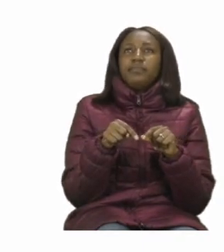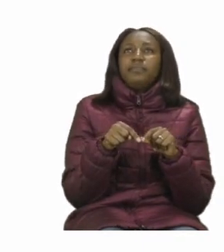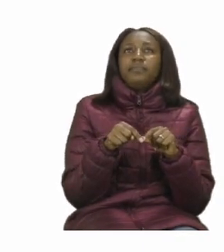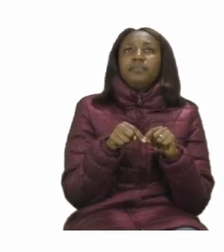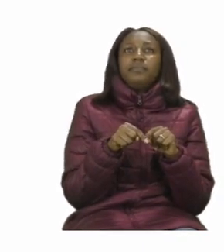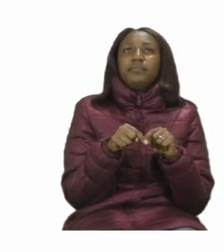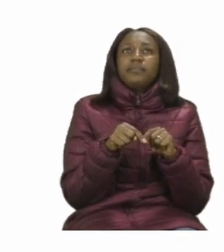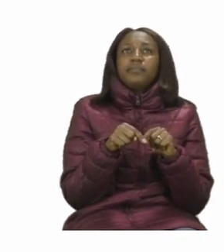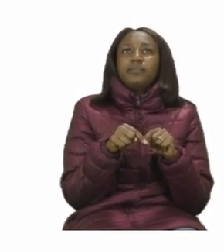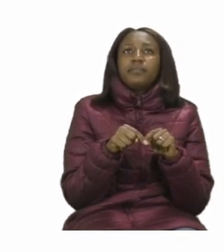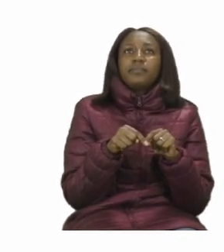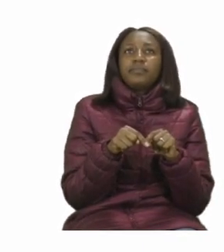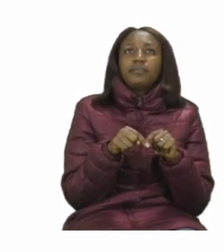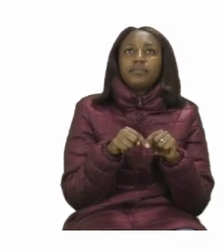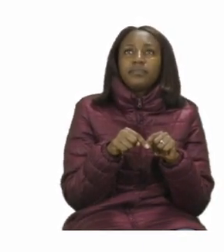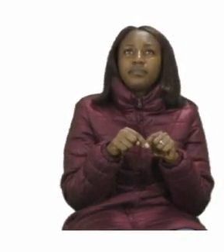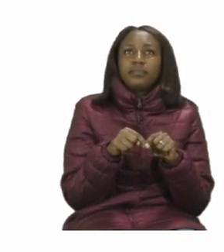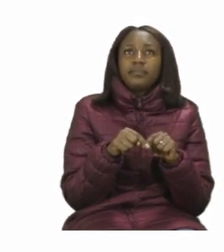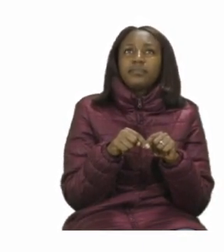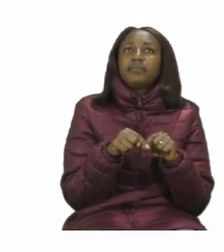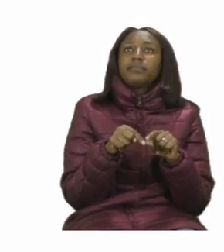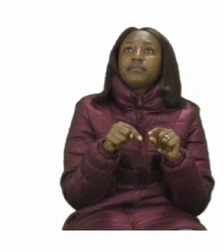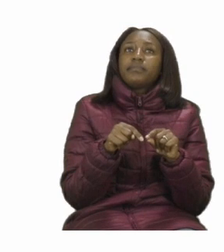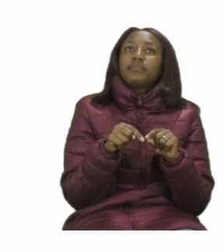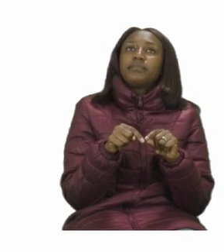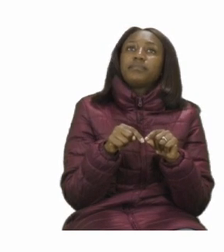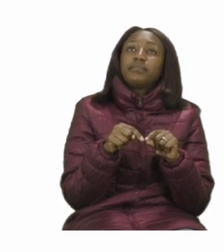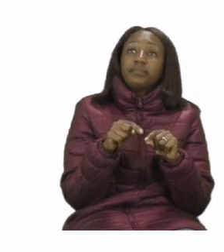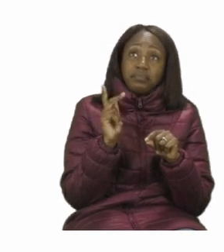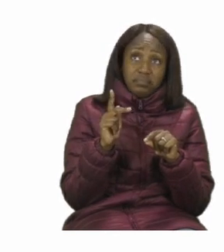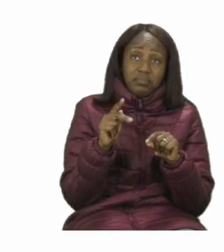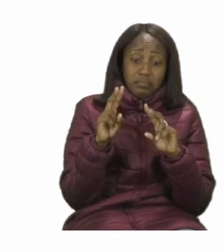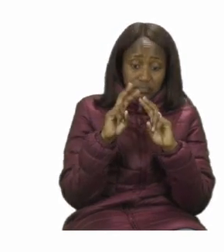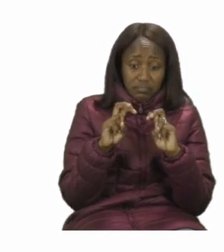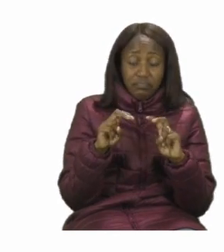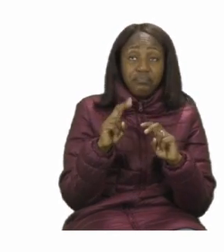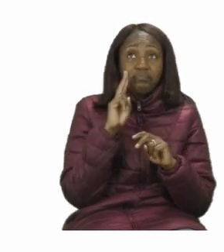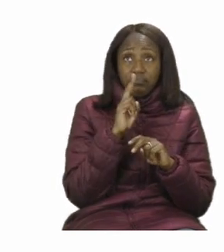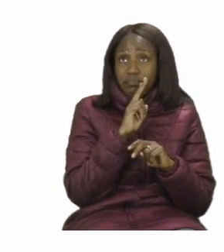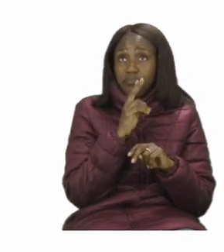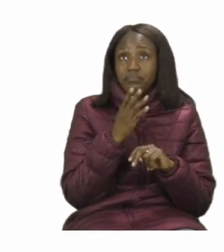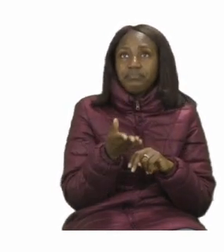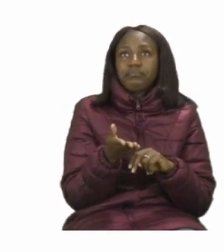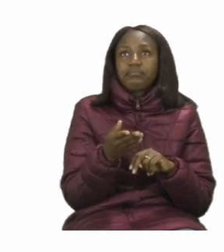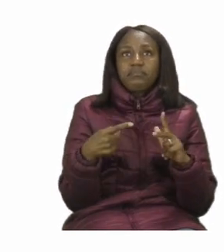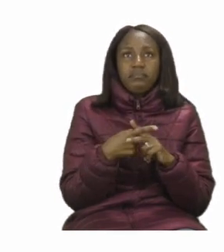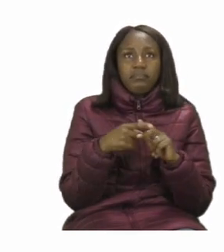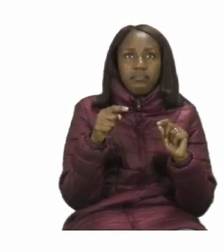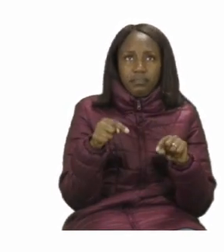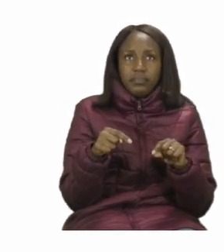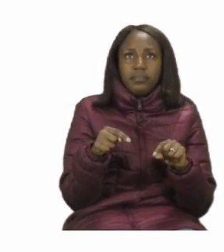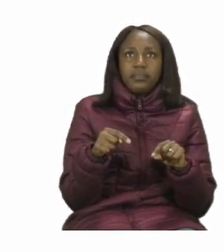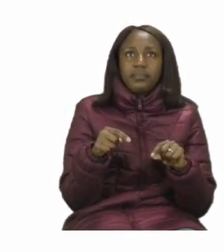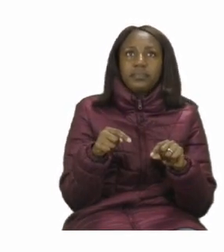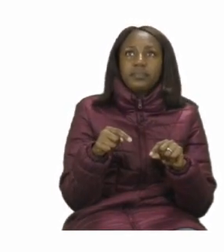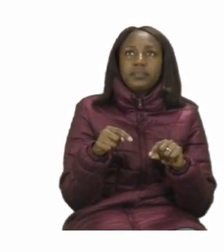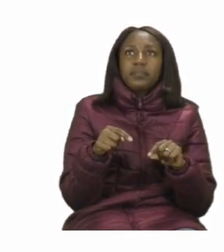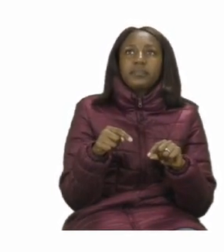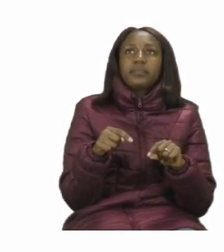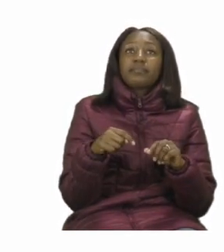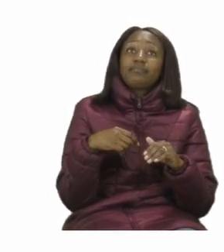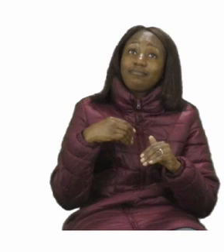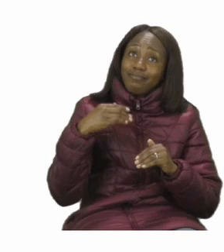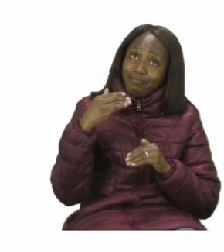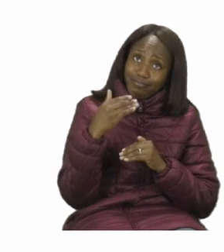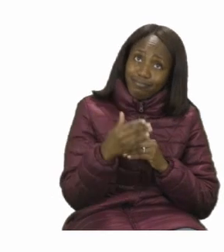time. So we're also going to look for those verbs as well. After that, it will be our